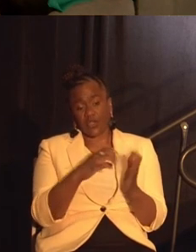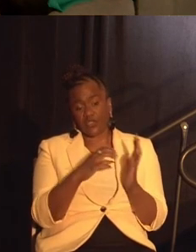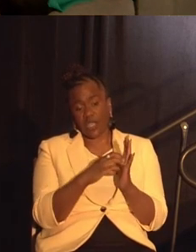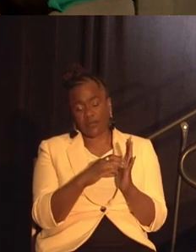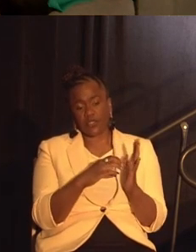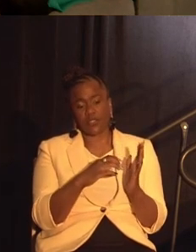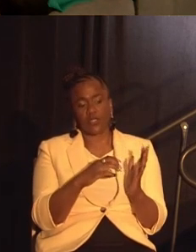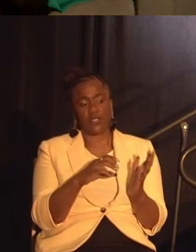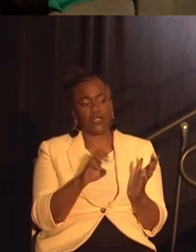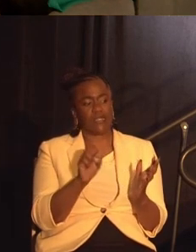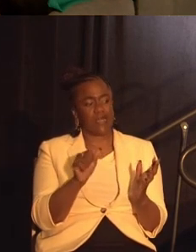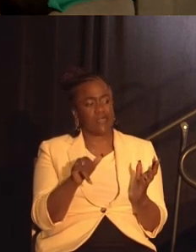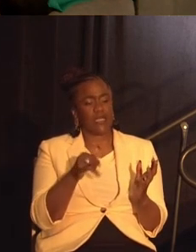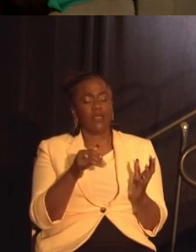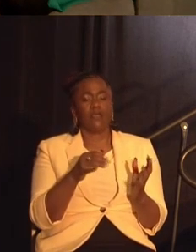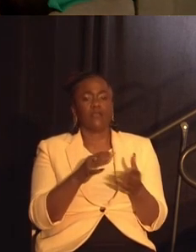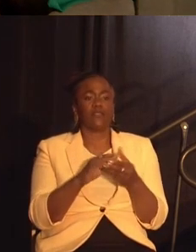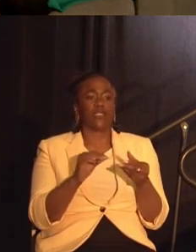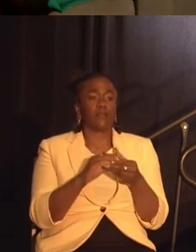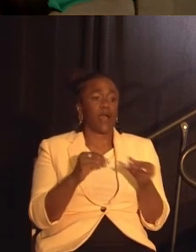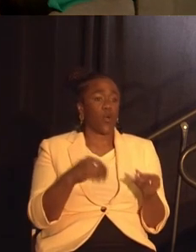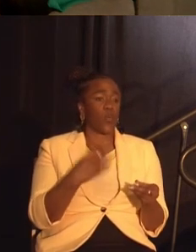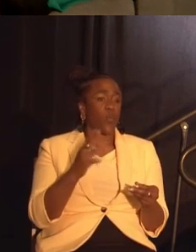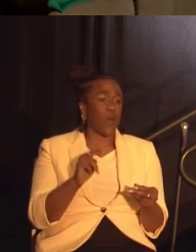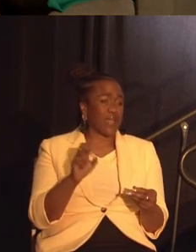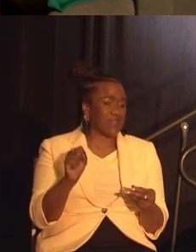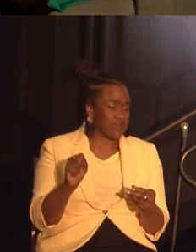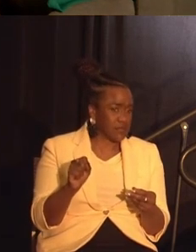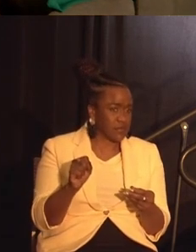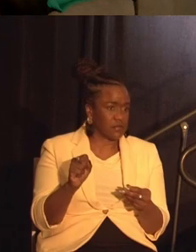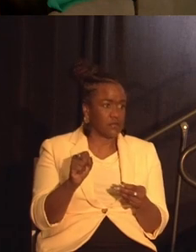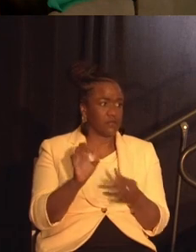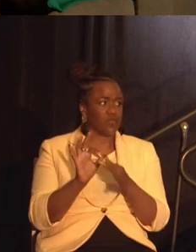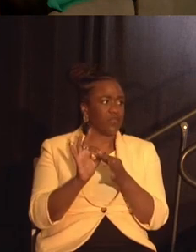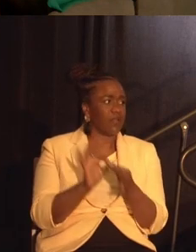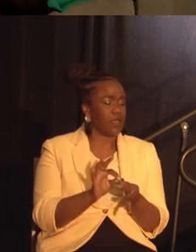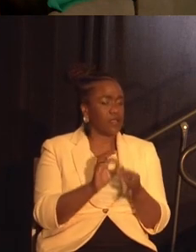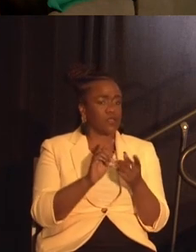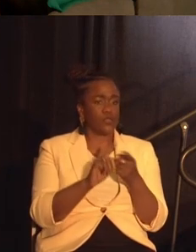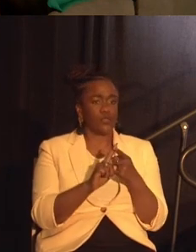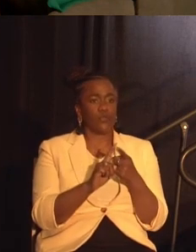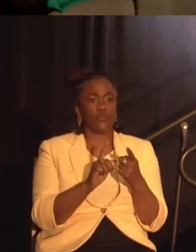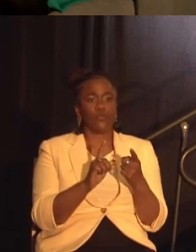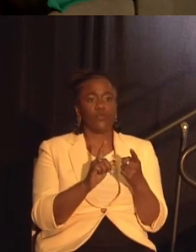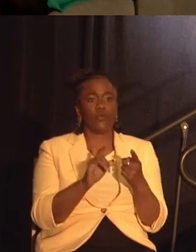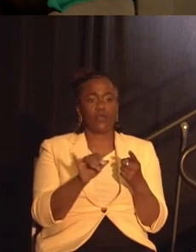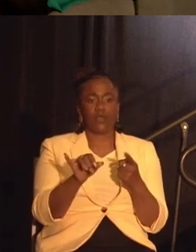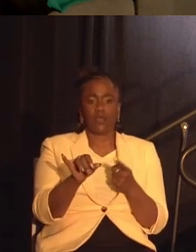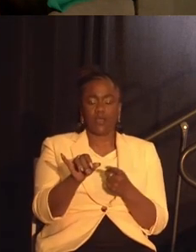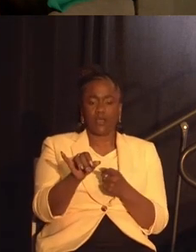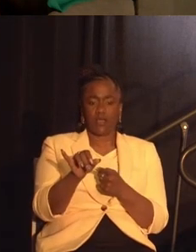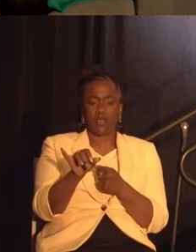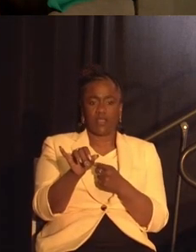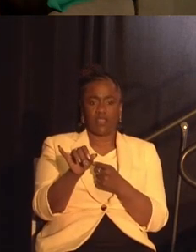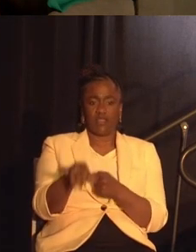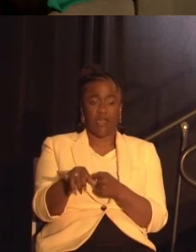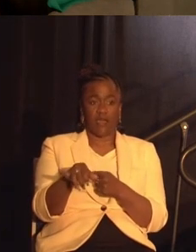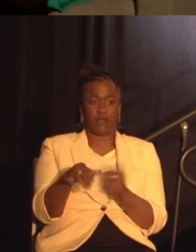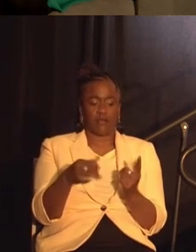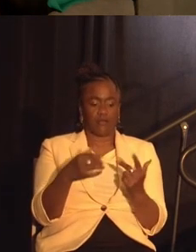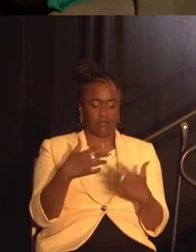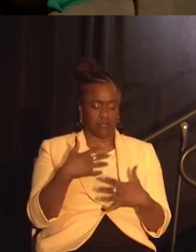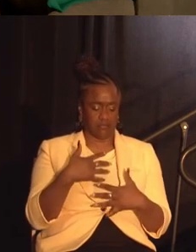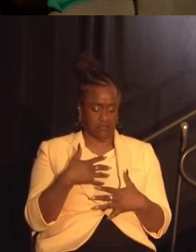essay, I mean, I really talk a lot about like whiteness, literal like whiteness in terms of like that wearing these kind of